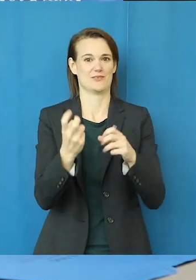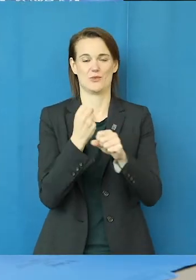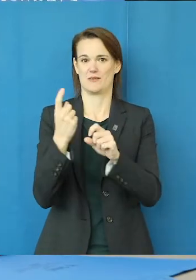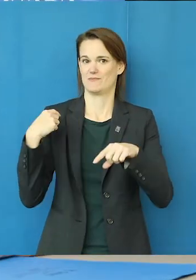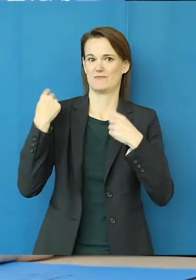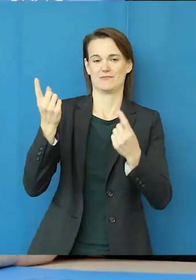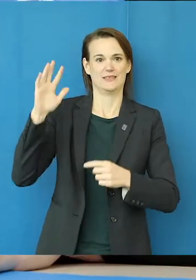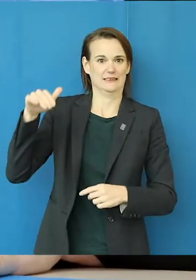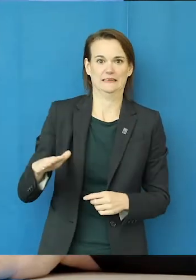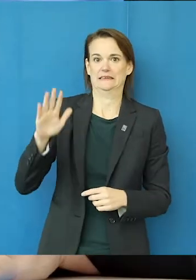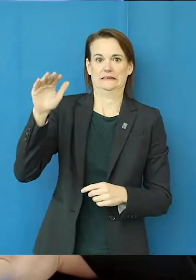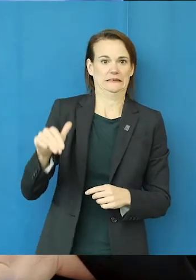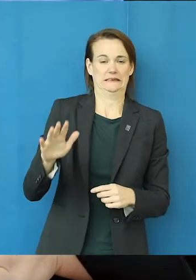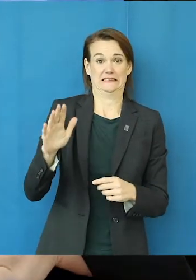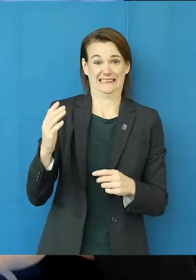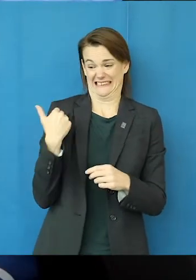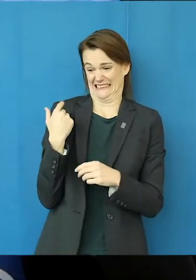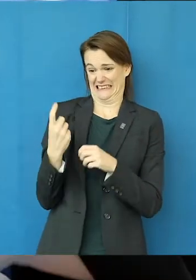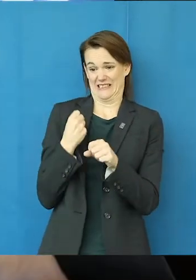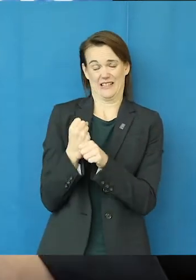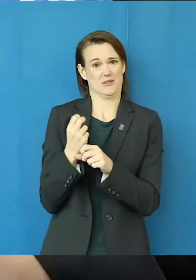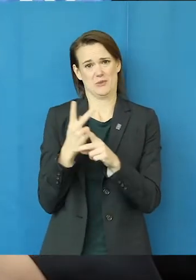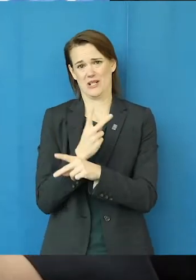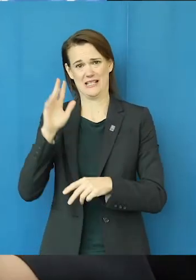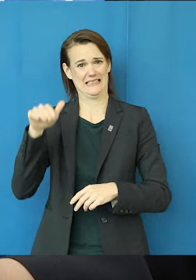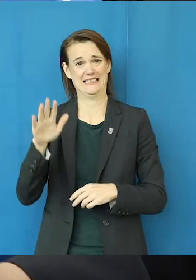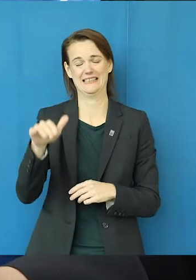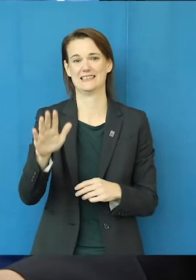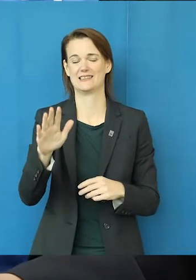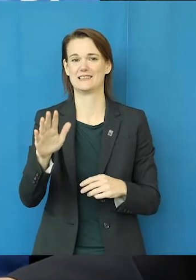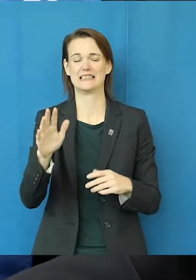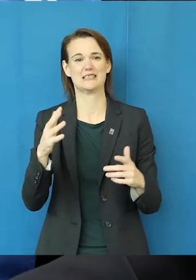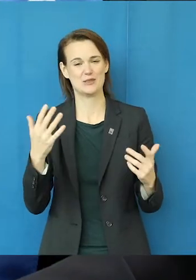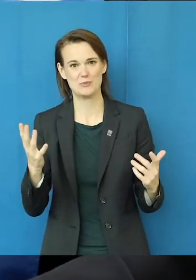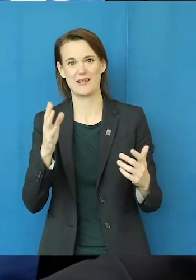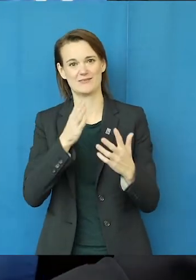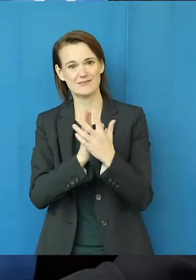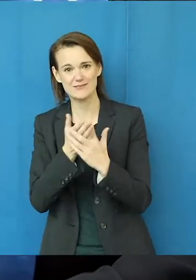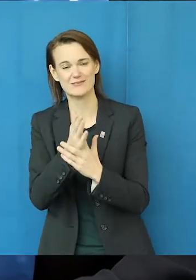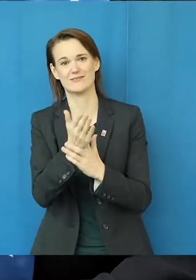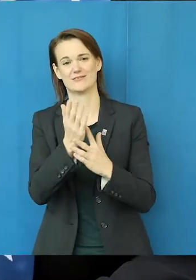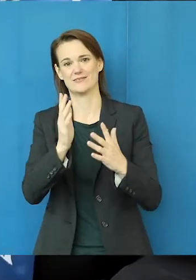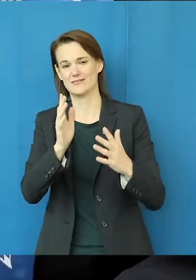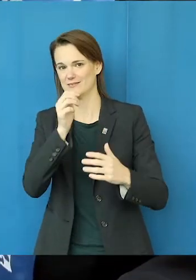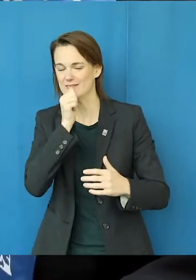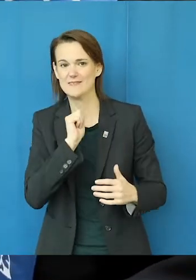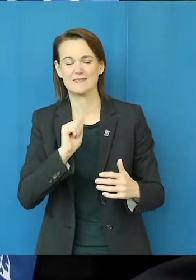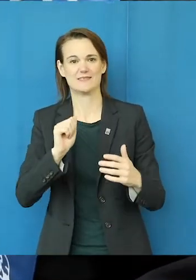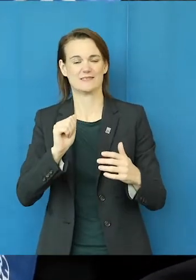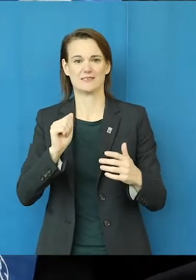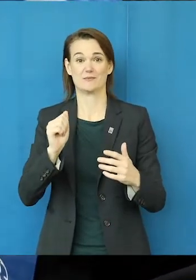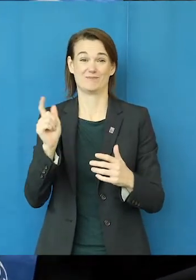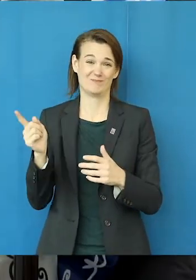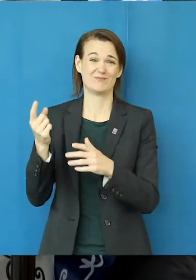2 years, especially in the last year itself. We've persevered through some challenging times, from losing a fellow